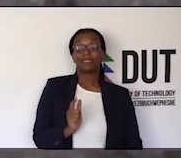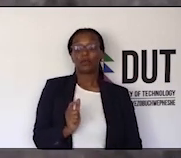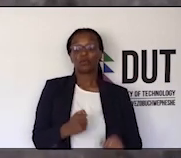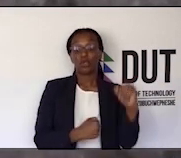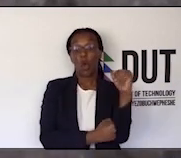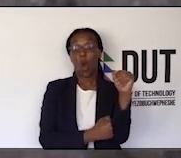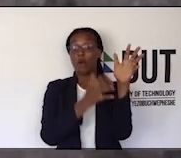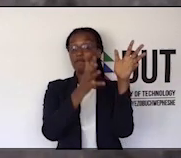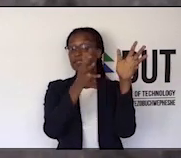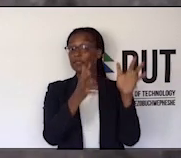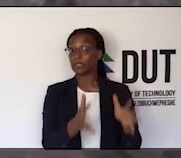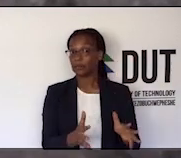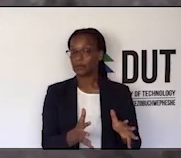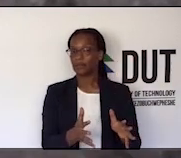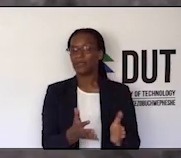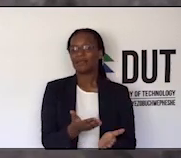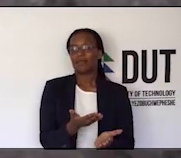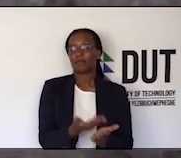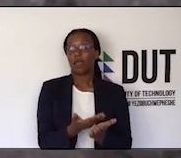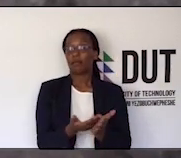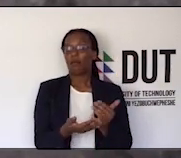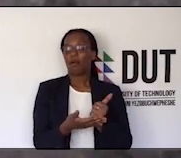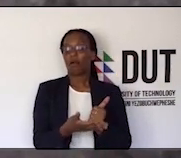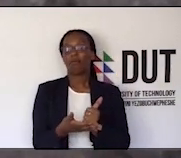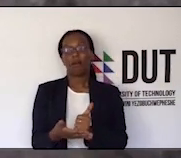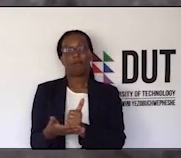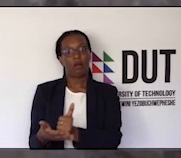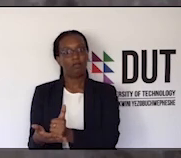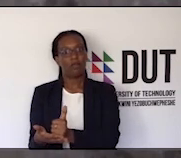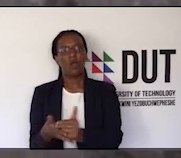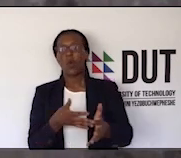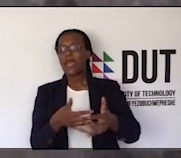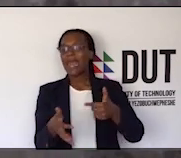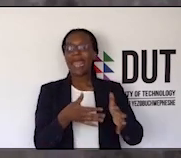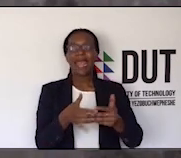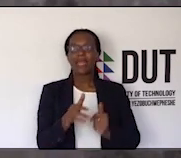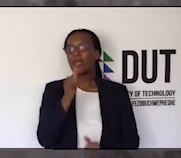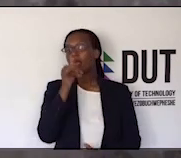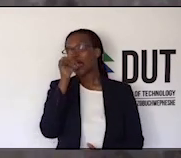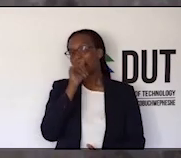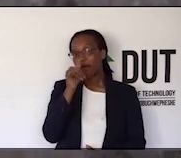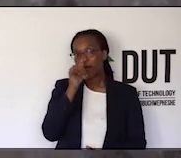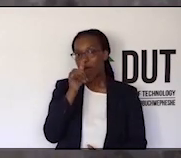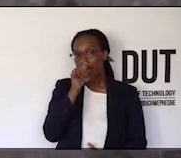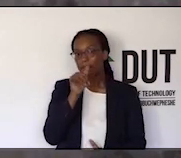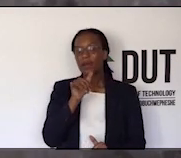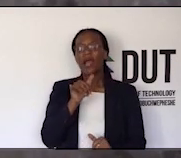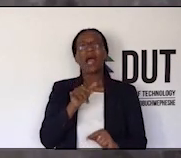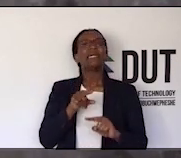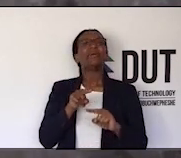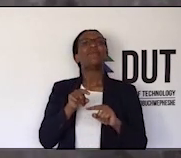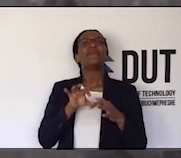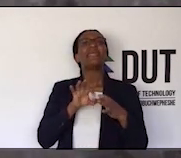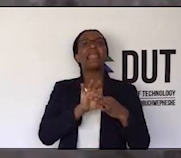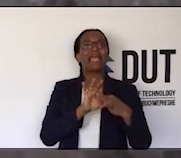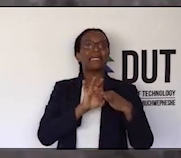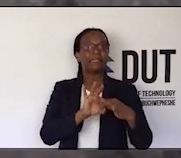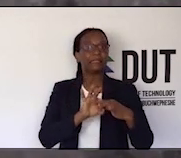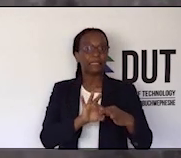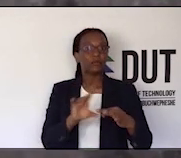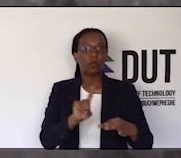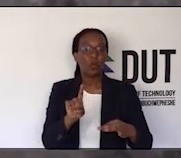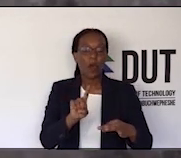officers to assist you with crime-related matters, with direction if you need,